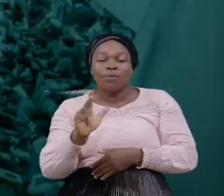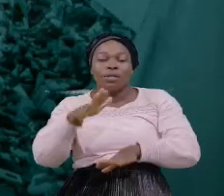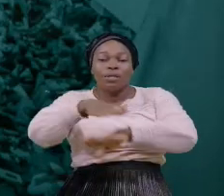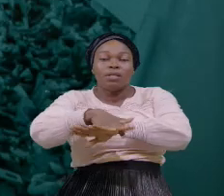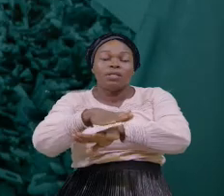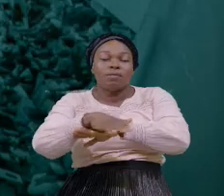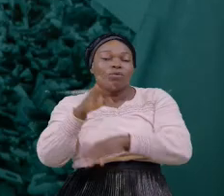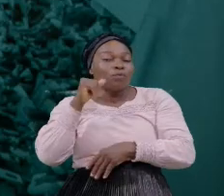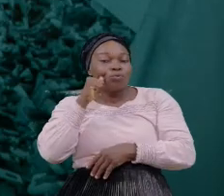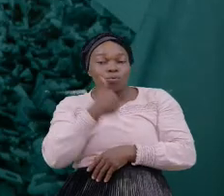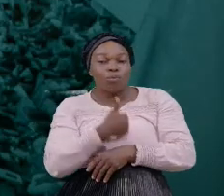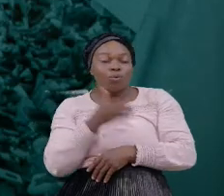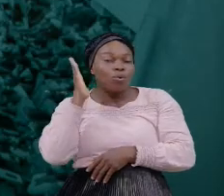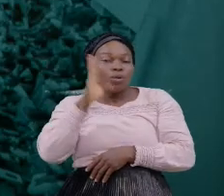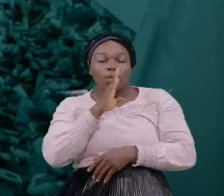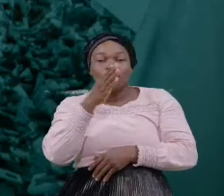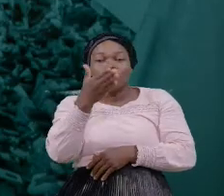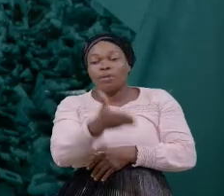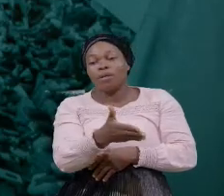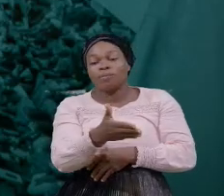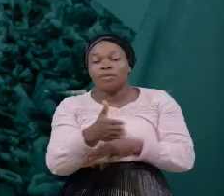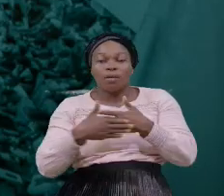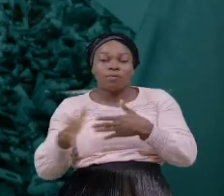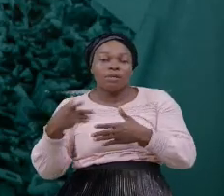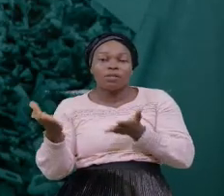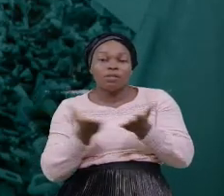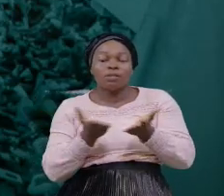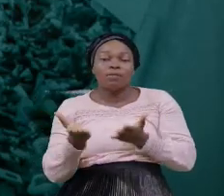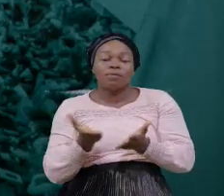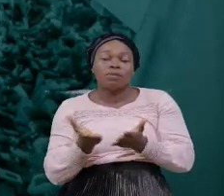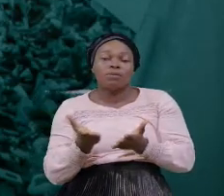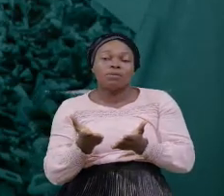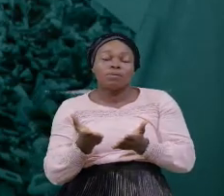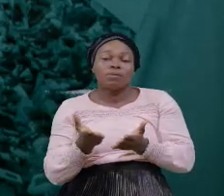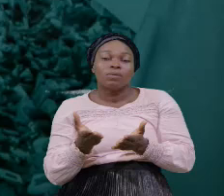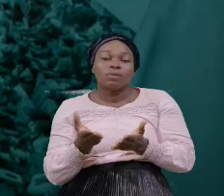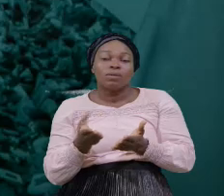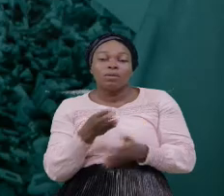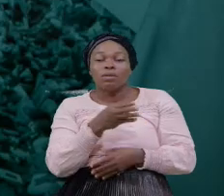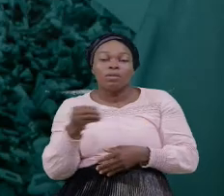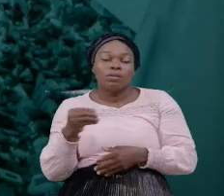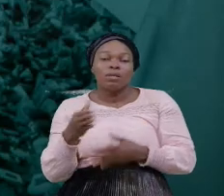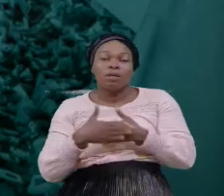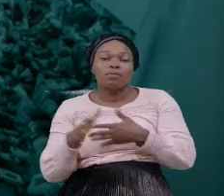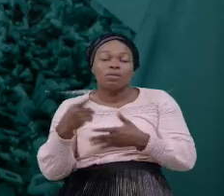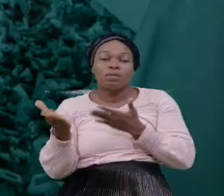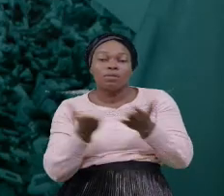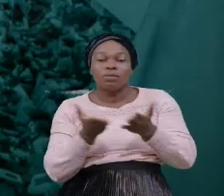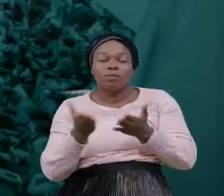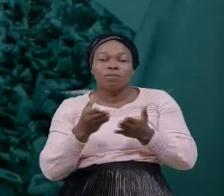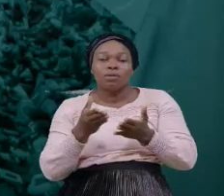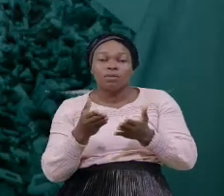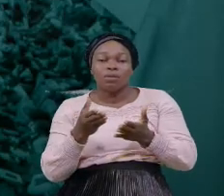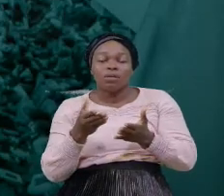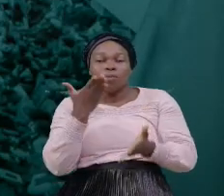there. That is after the service. Actually, maybe after the service, you don't need to go home. I believe the